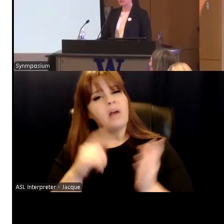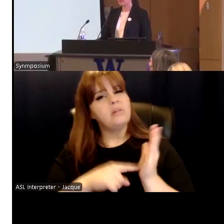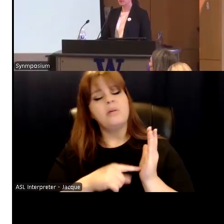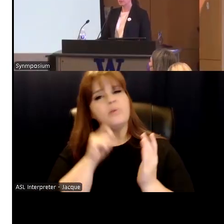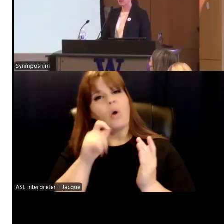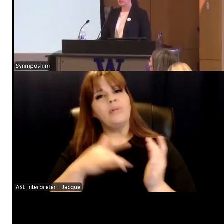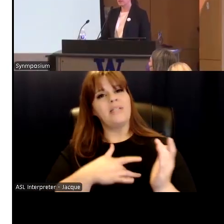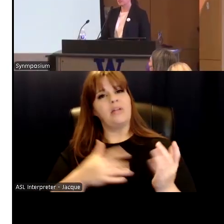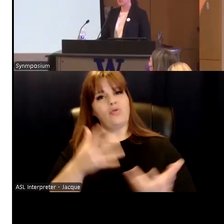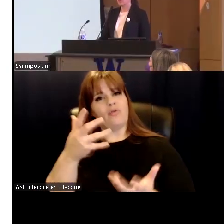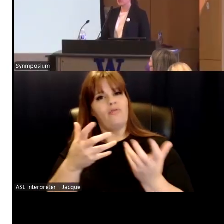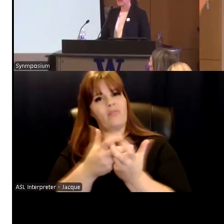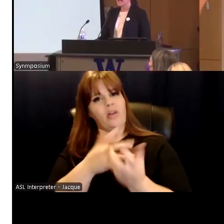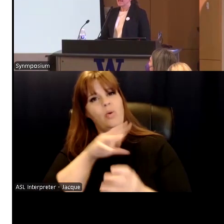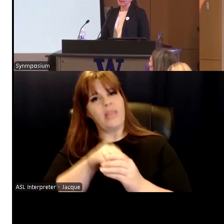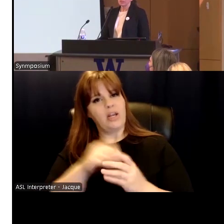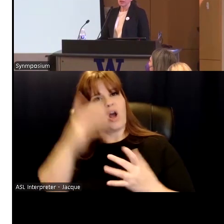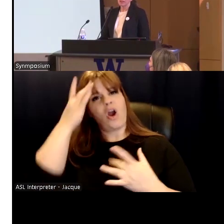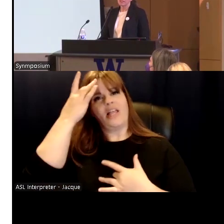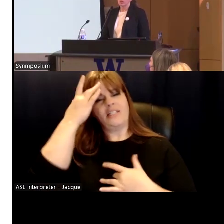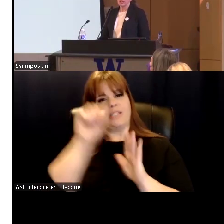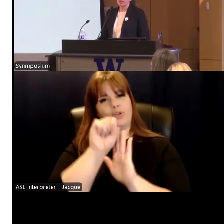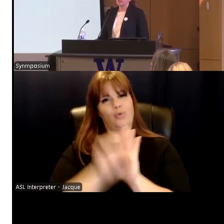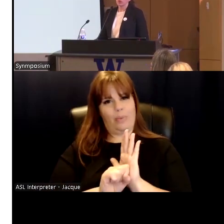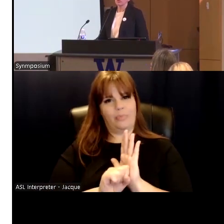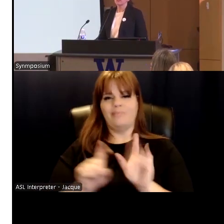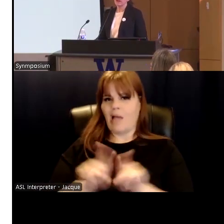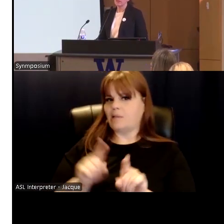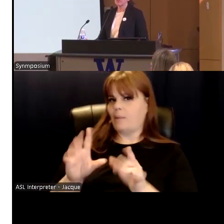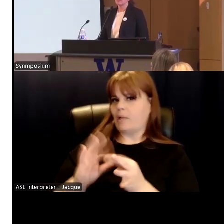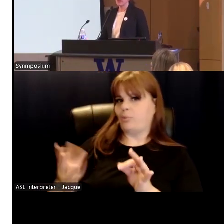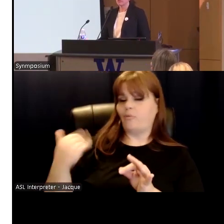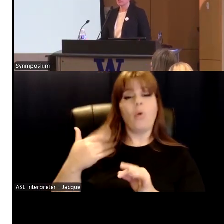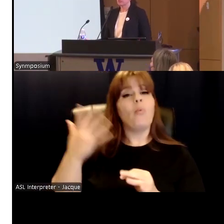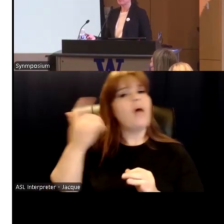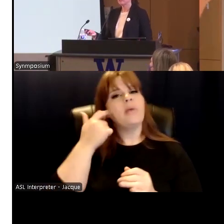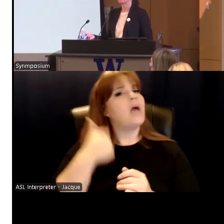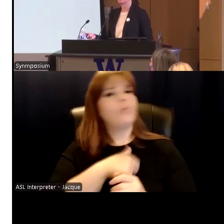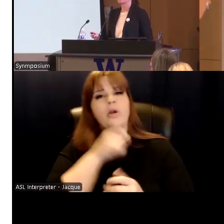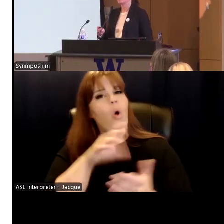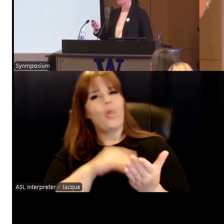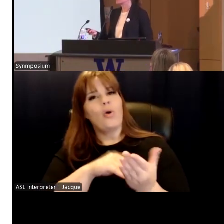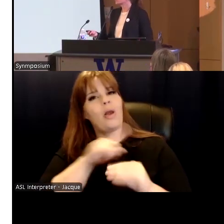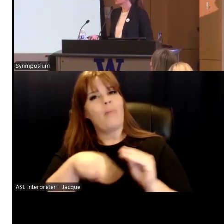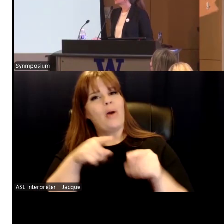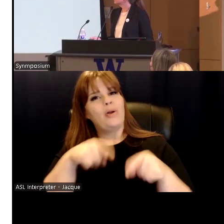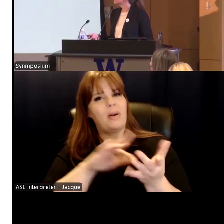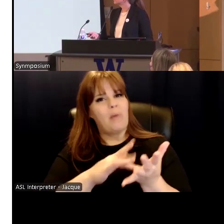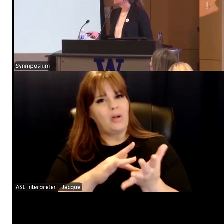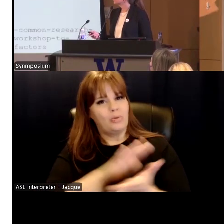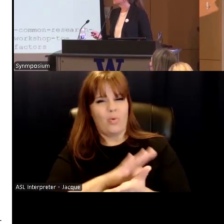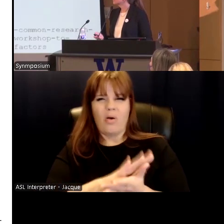our illness scripts, like I mentioned before. And that's because we don't learn about them in medical school, and that's something that we need to work